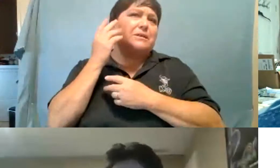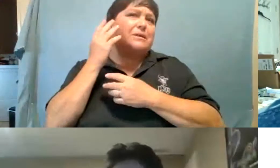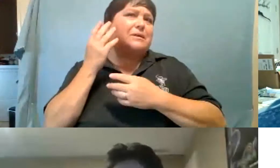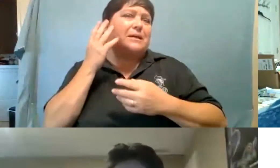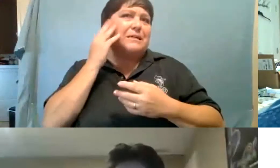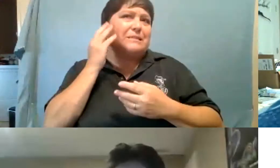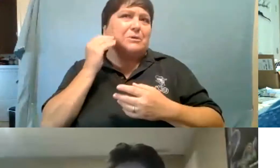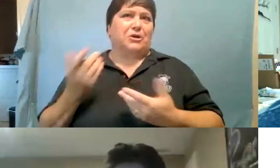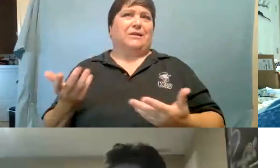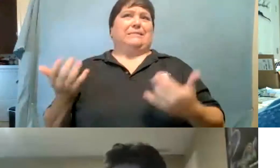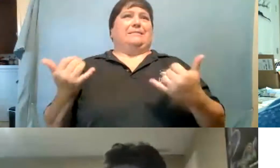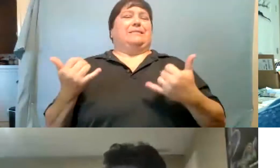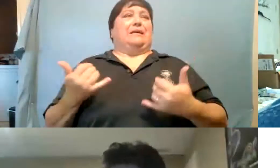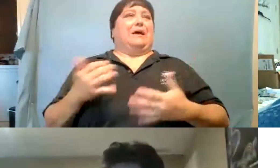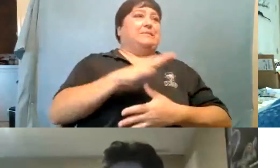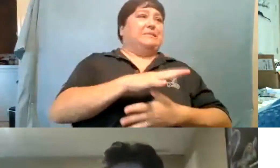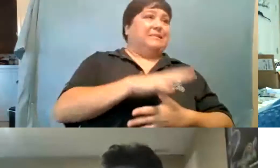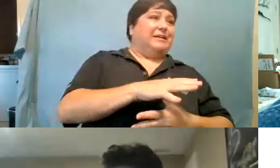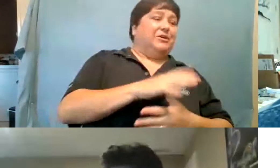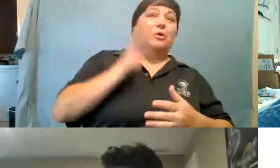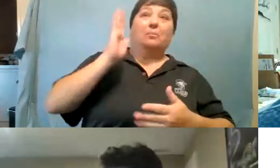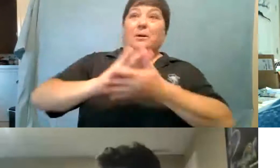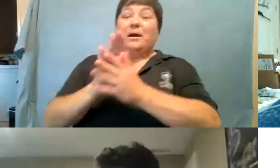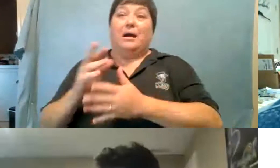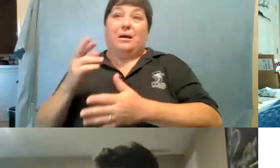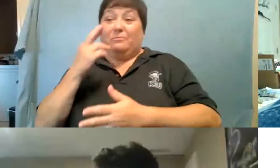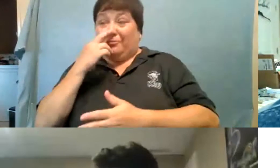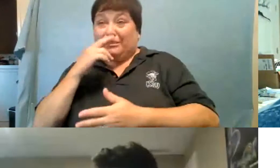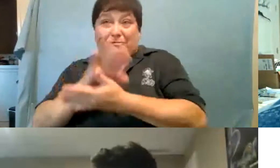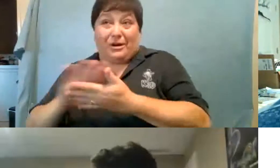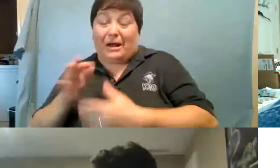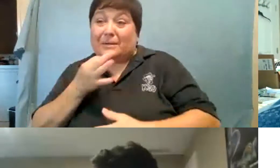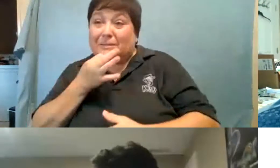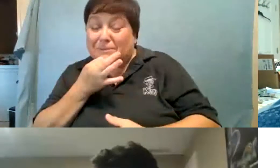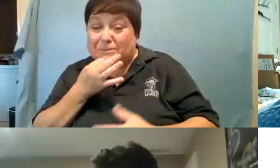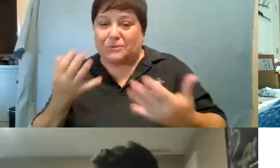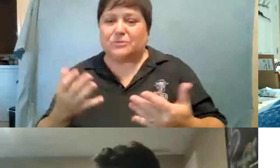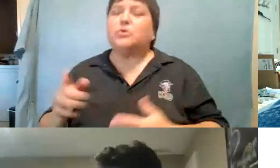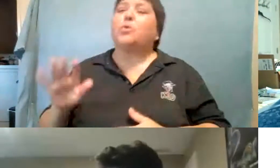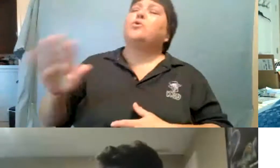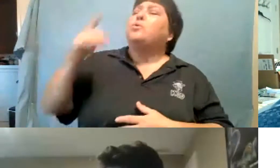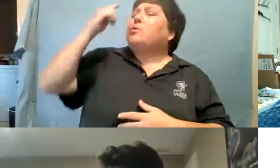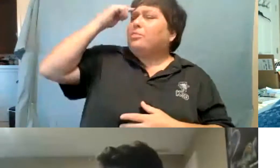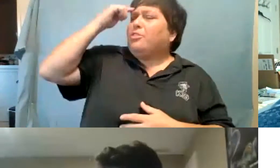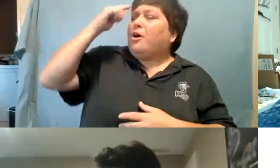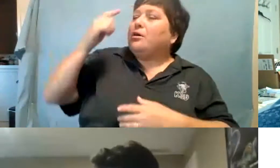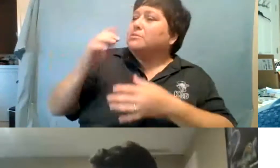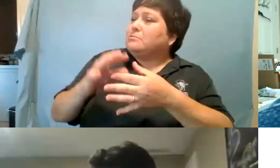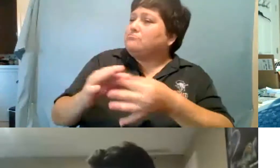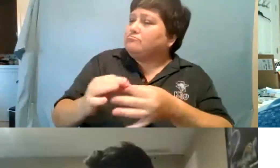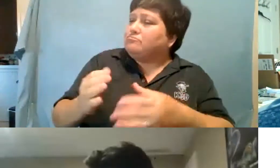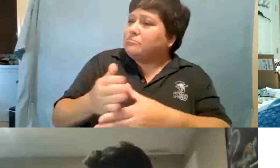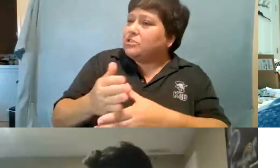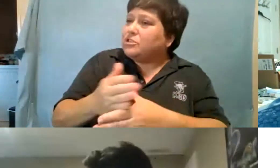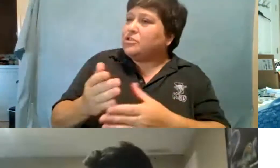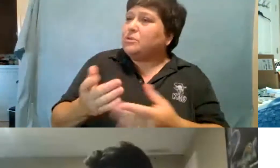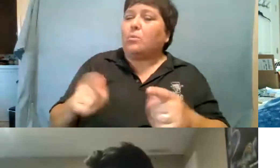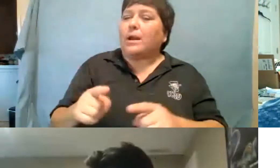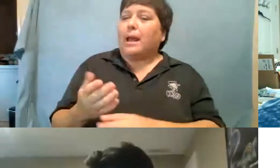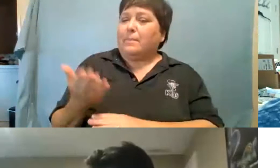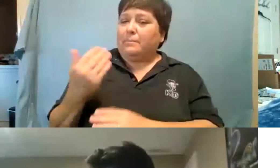as a senior who's now a freshman in college. Just to share a couple of thoughts on the council and how things went in the spring.